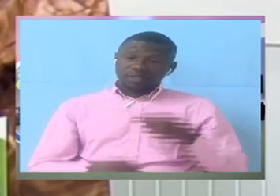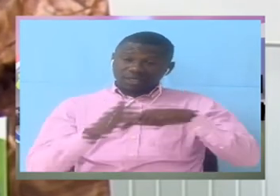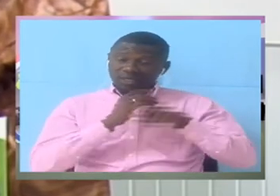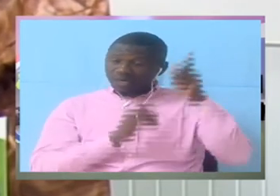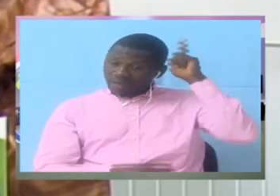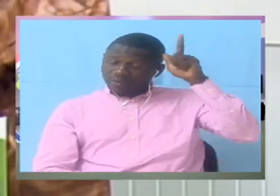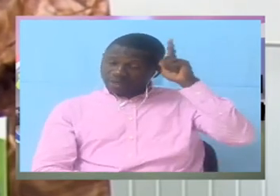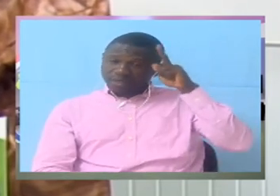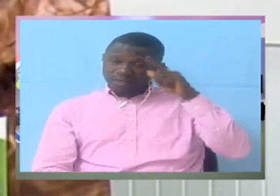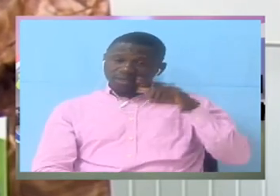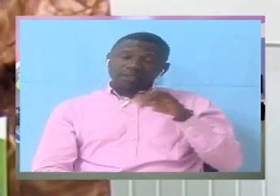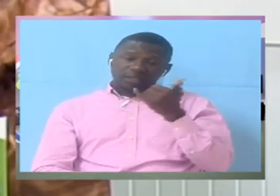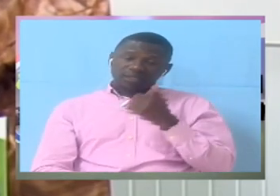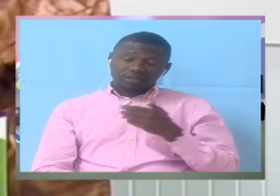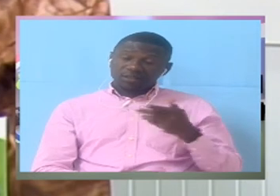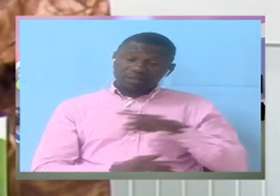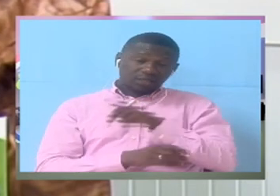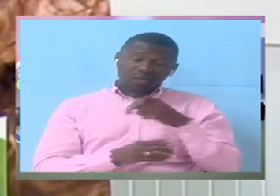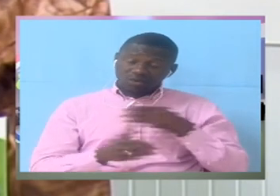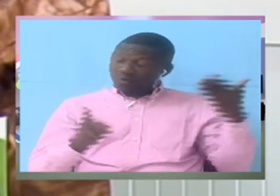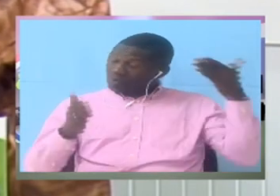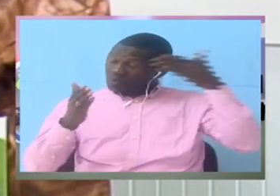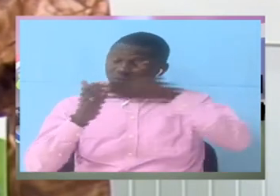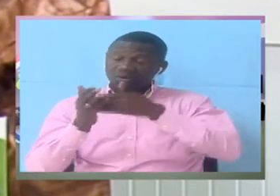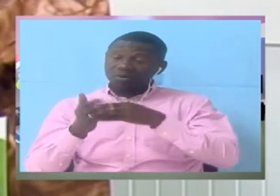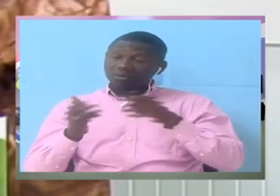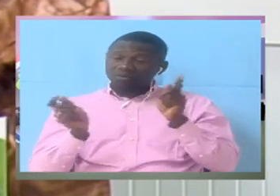Yes, they come all the way to Liberia.